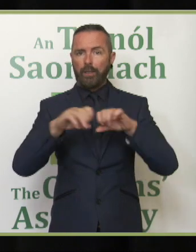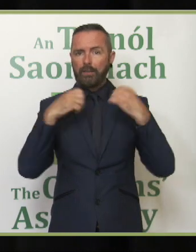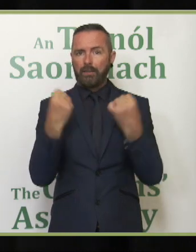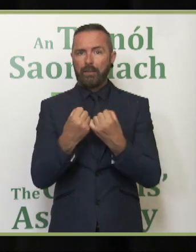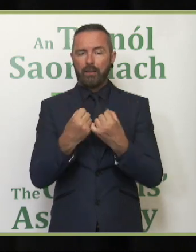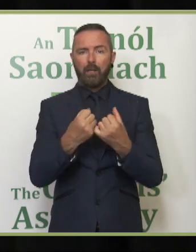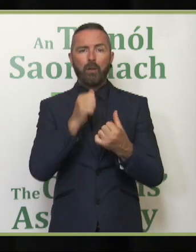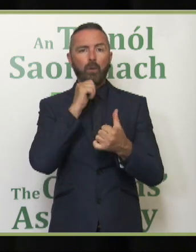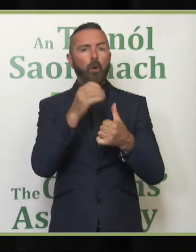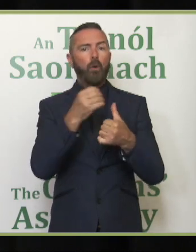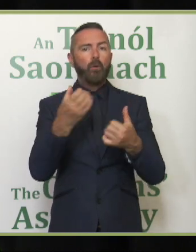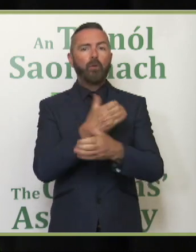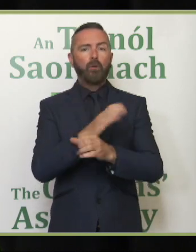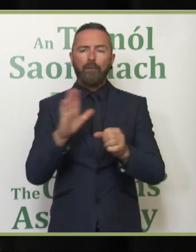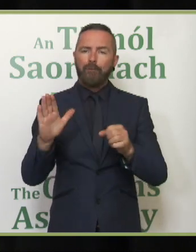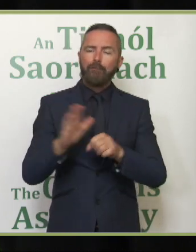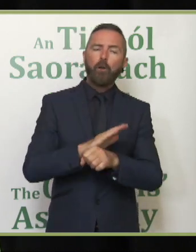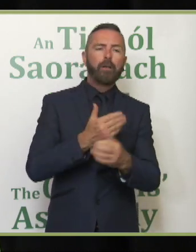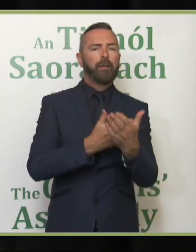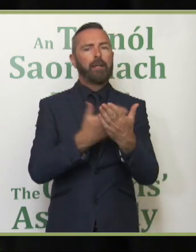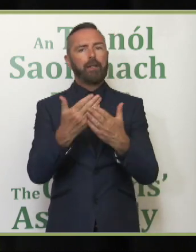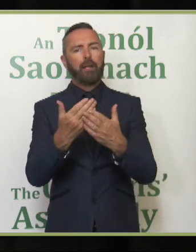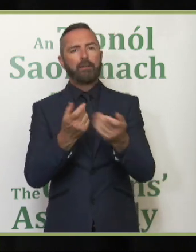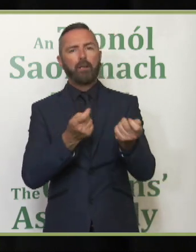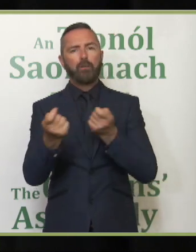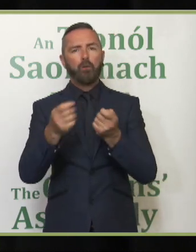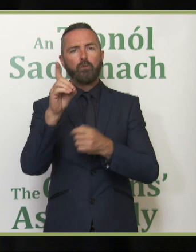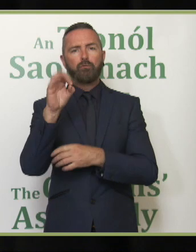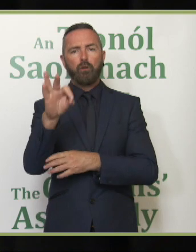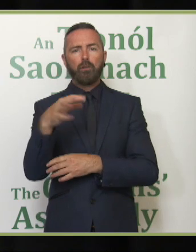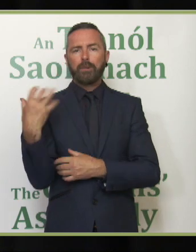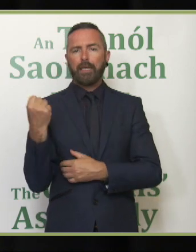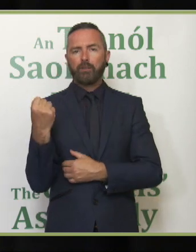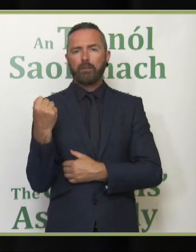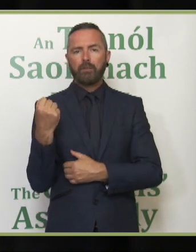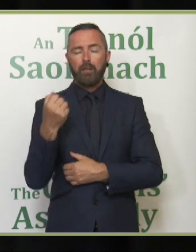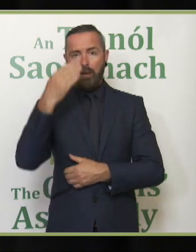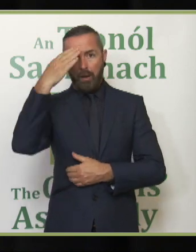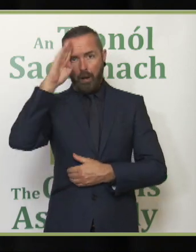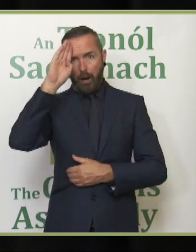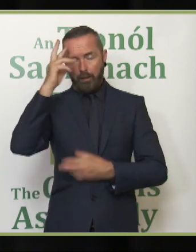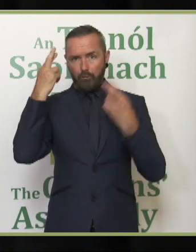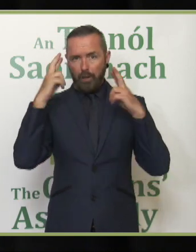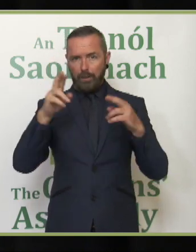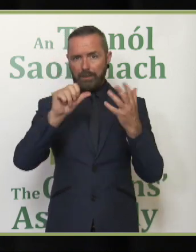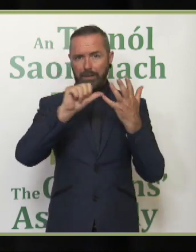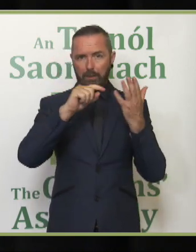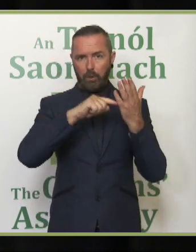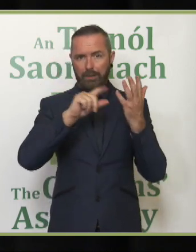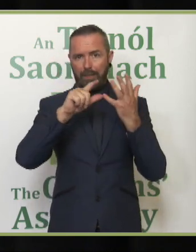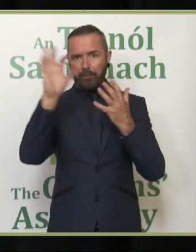fully legalised controlled drugs possession. It's important to note that Ireland represents 0.67% of the EU